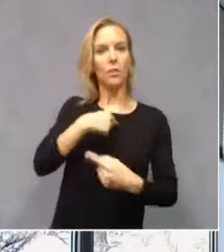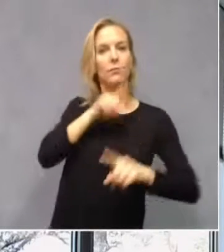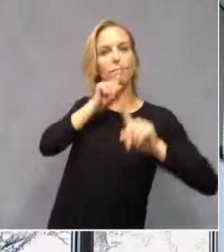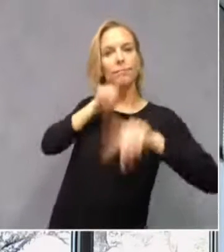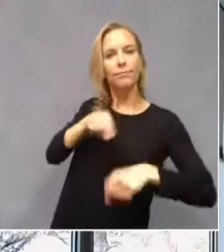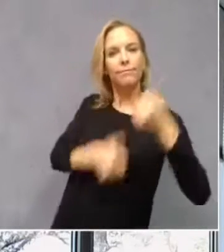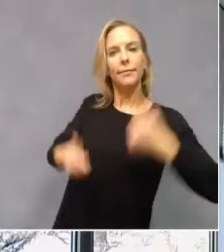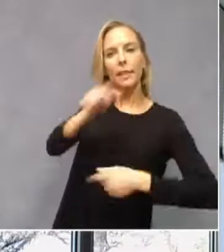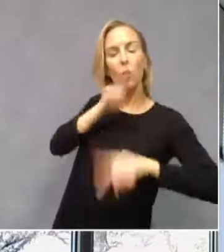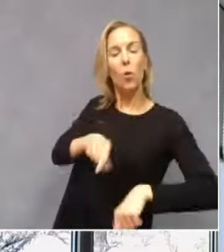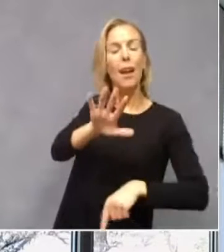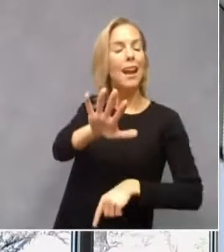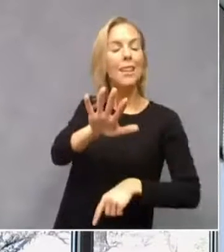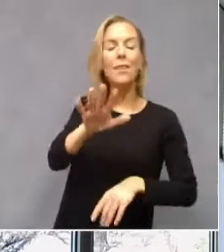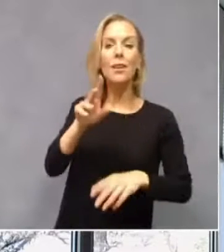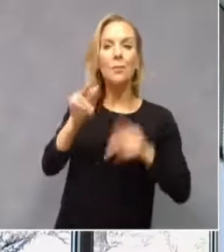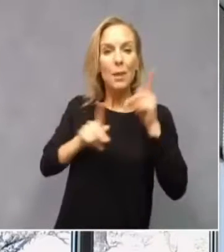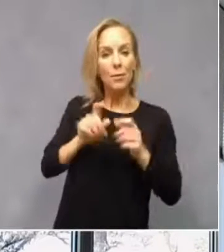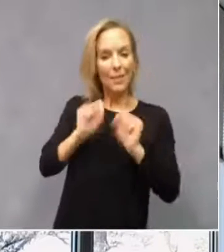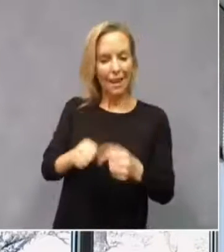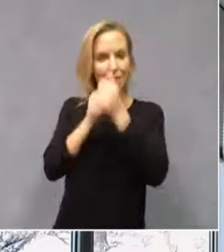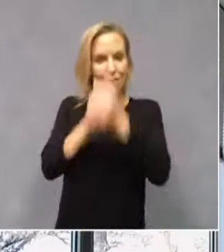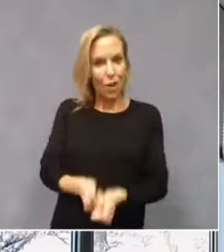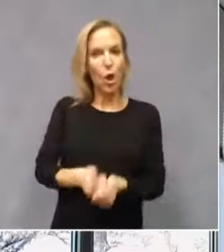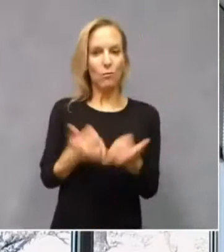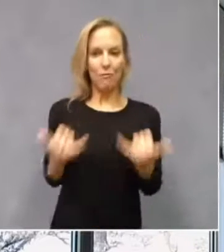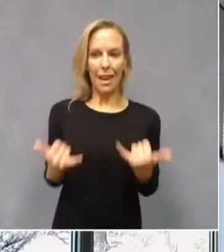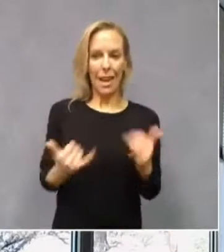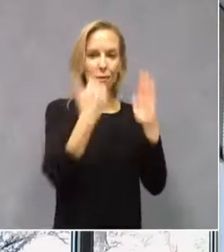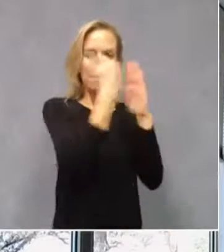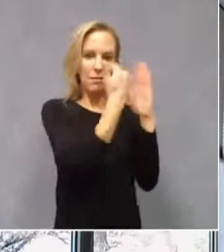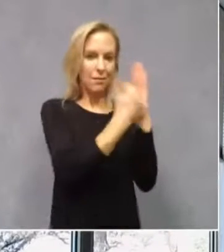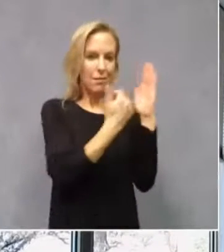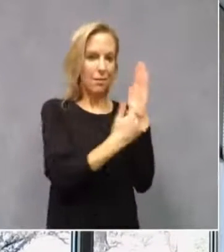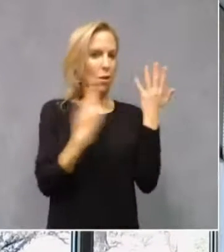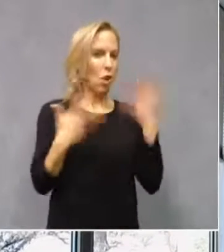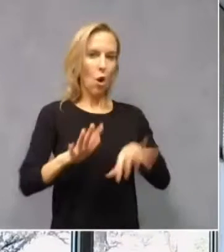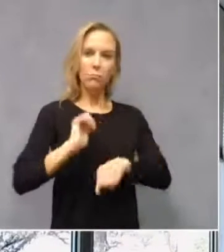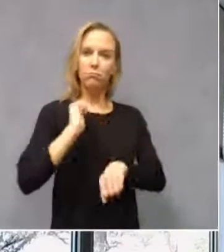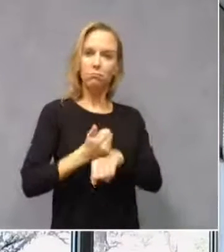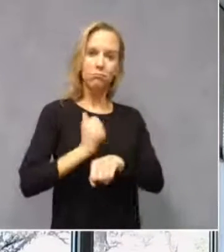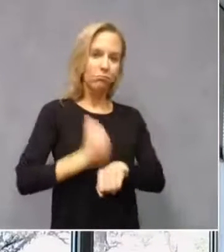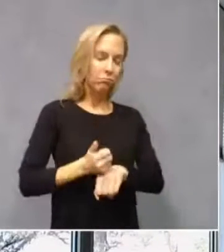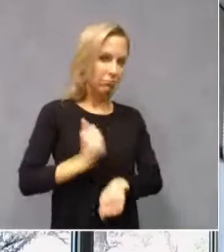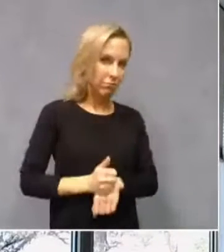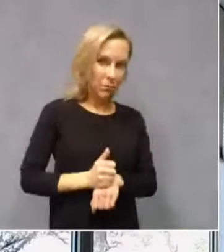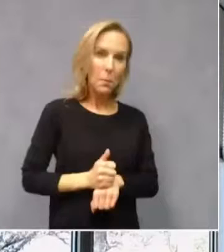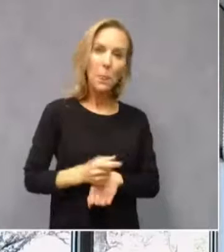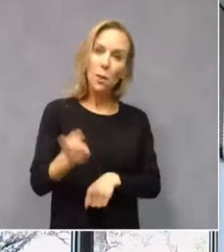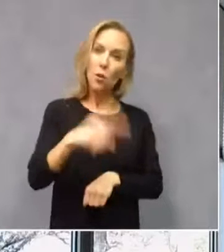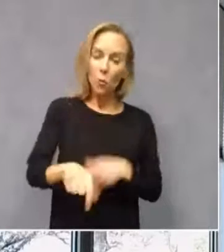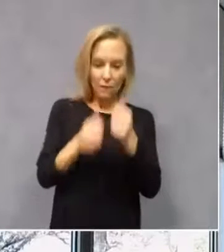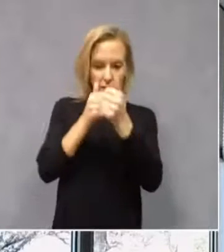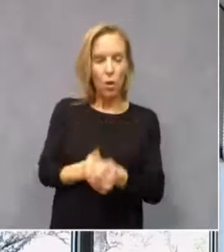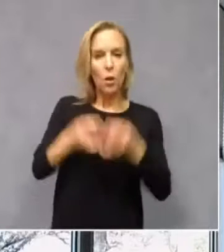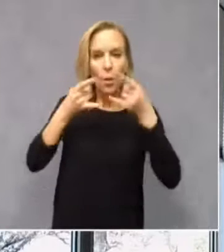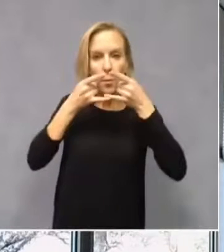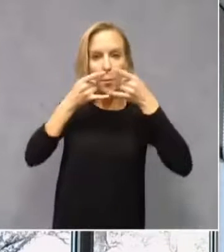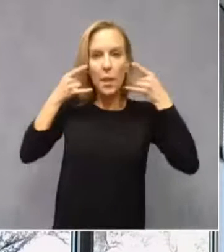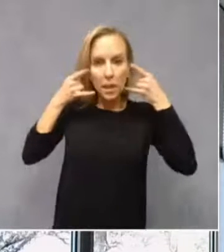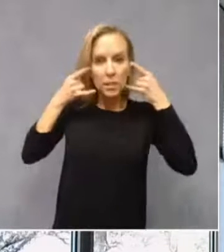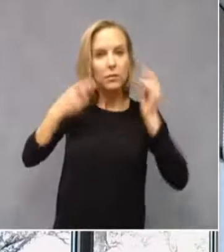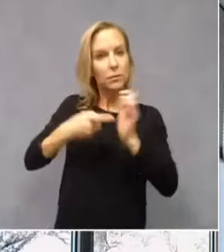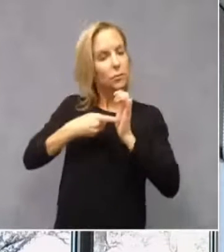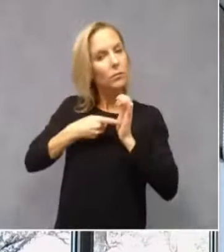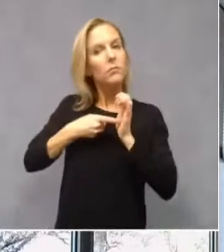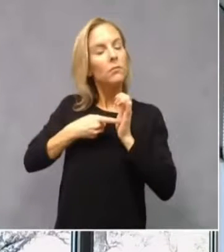If people follow the current guidance that we already have in place, and if you adhere to the mask mandate, that's